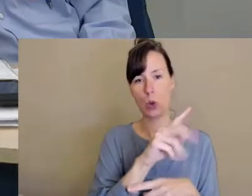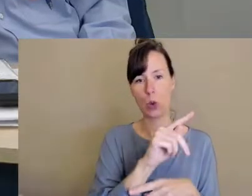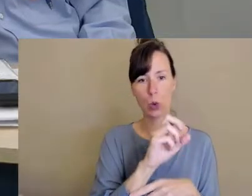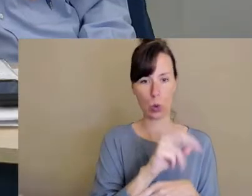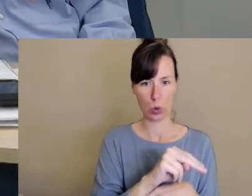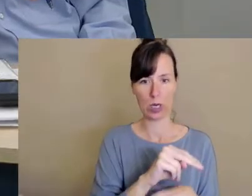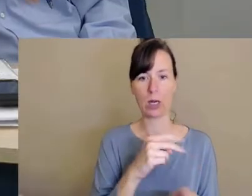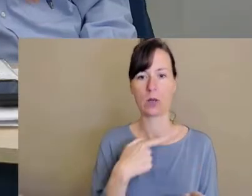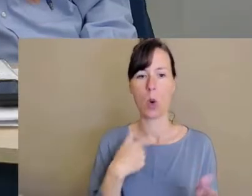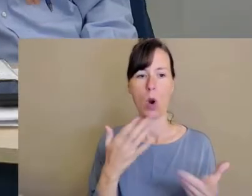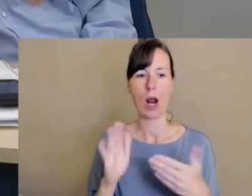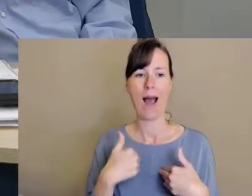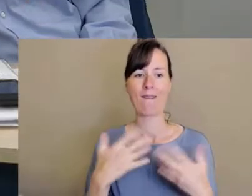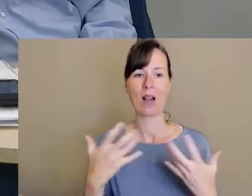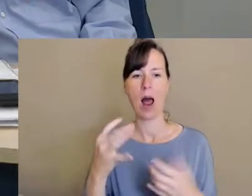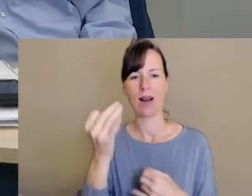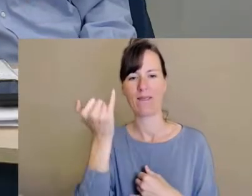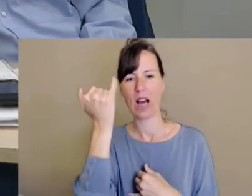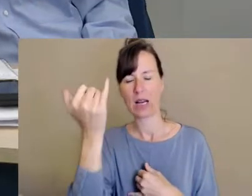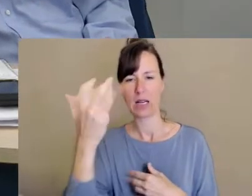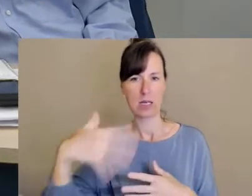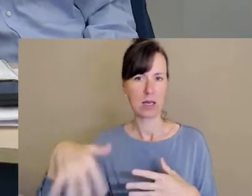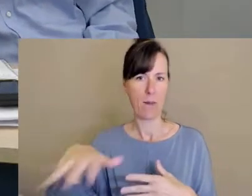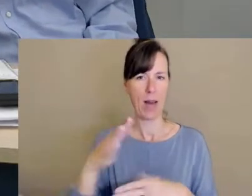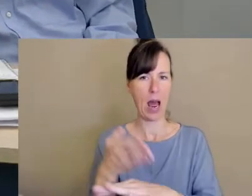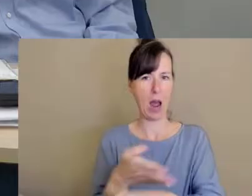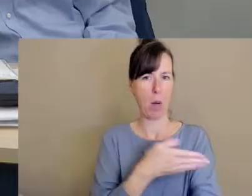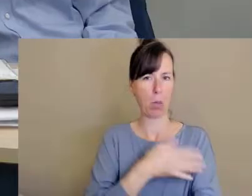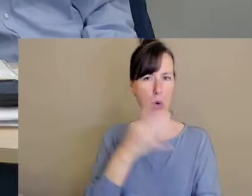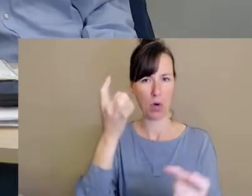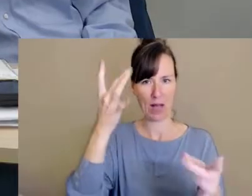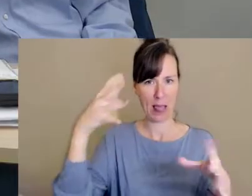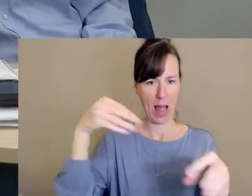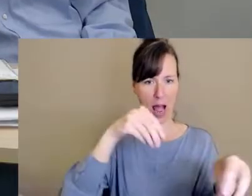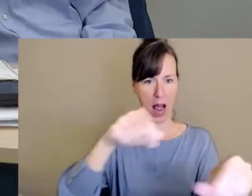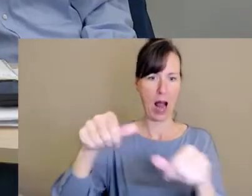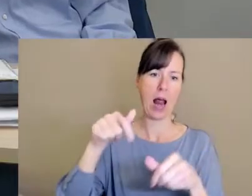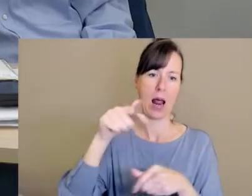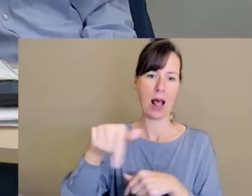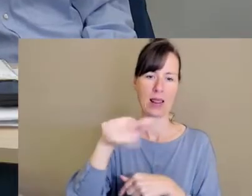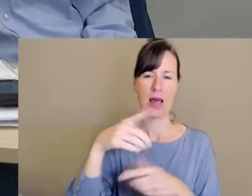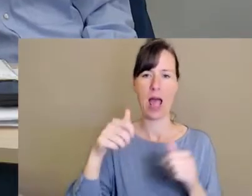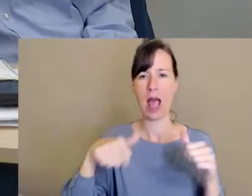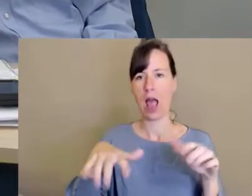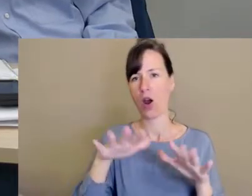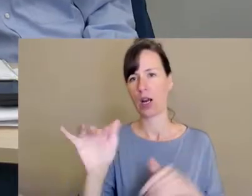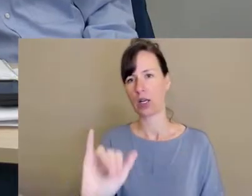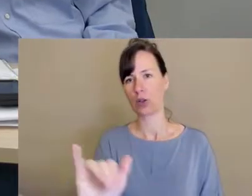in the area as well. So if there's any questions from any three of us. Vice Mayor.